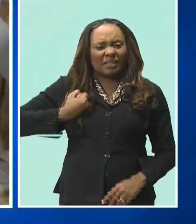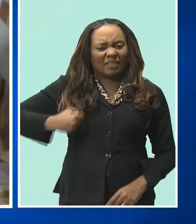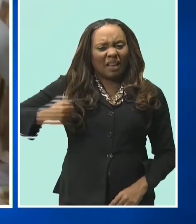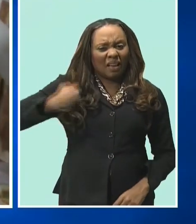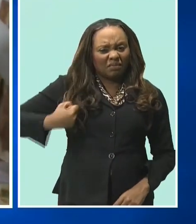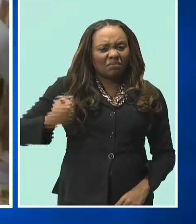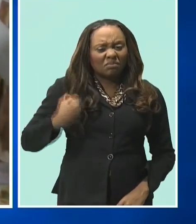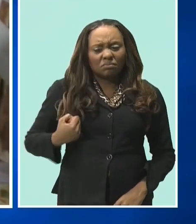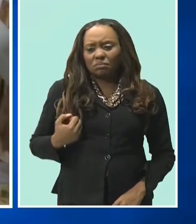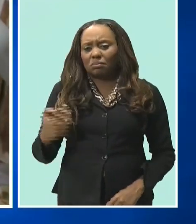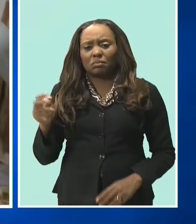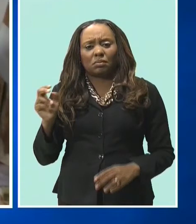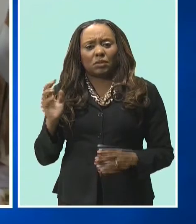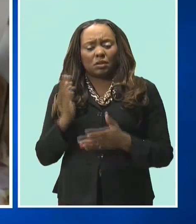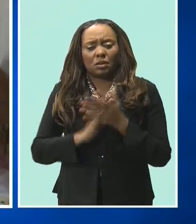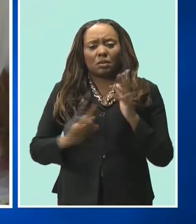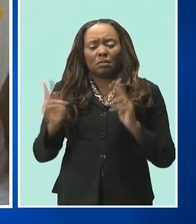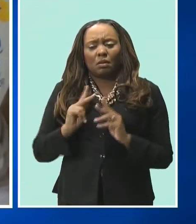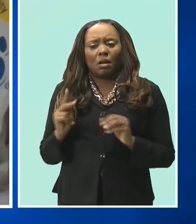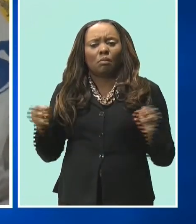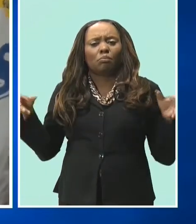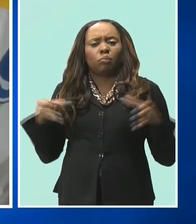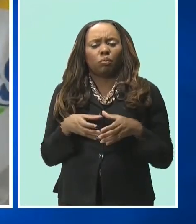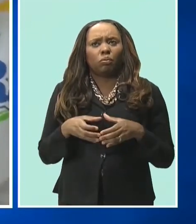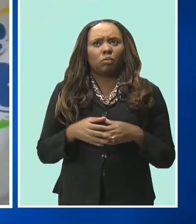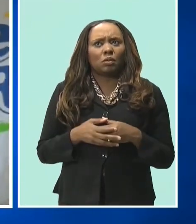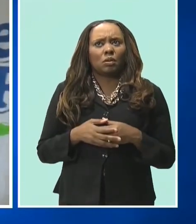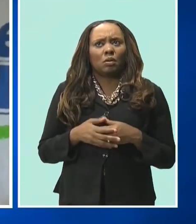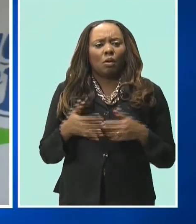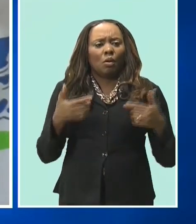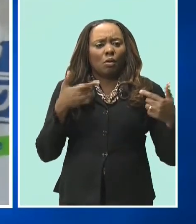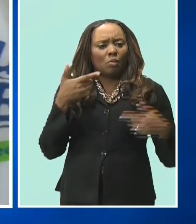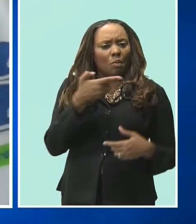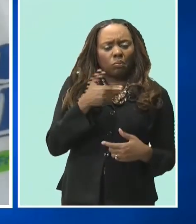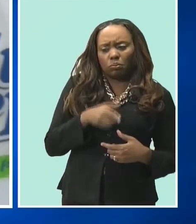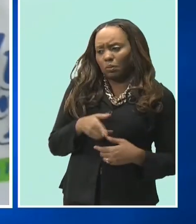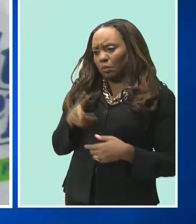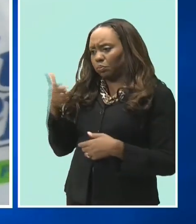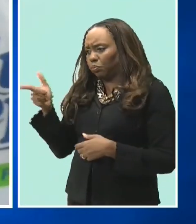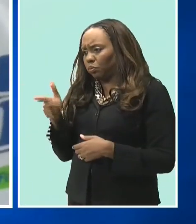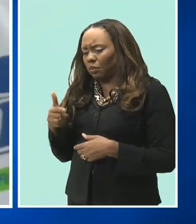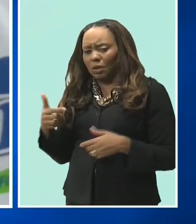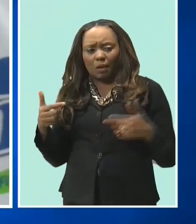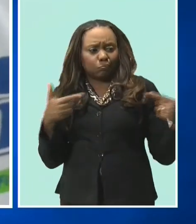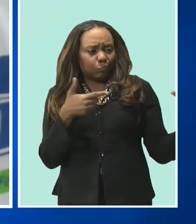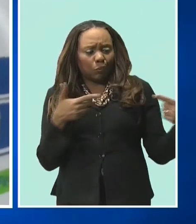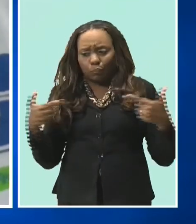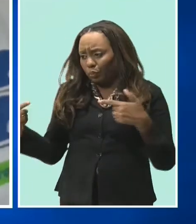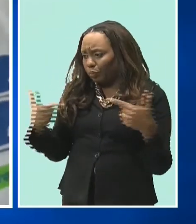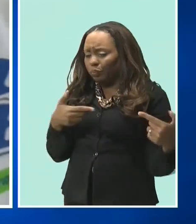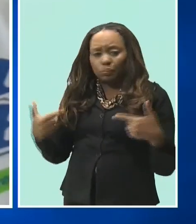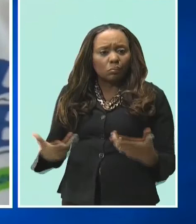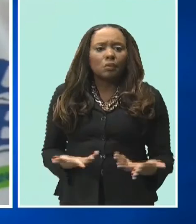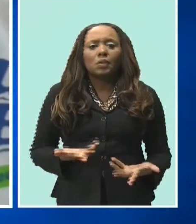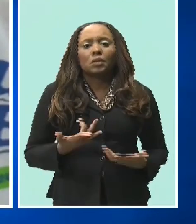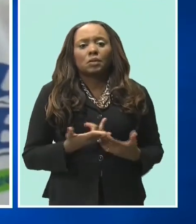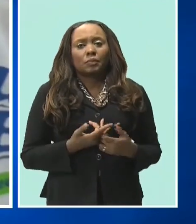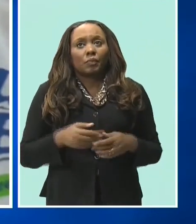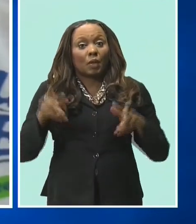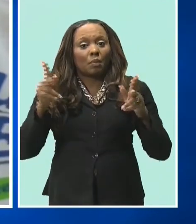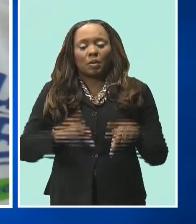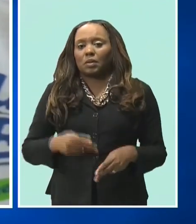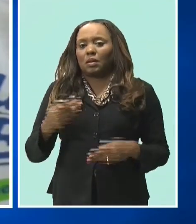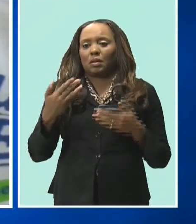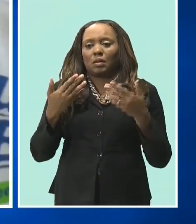been assembling here, and it's a back and forth thing. So we just hope that thing ends soon. The resident, who did not want